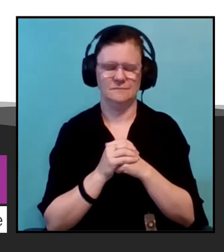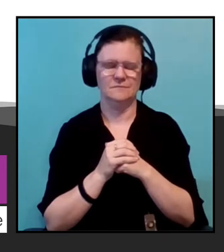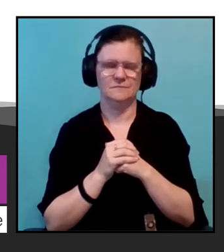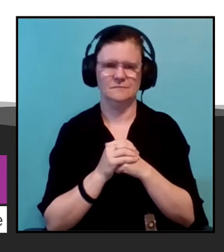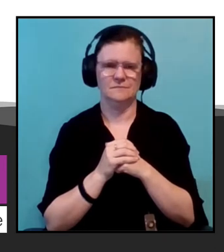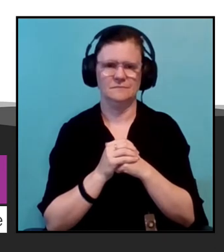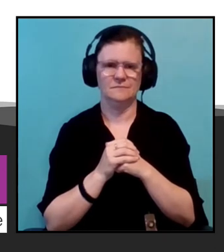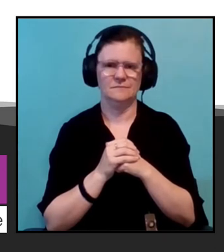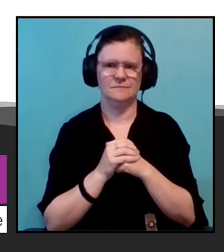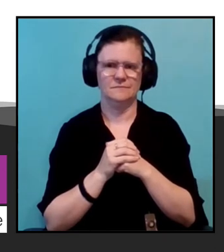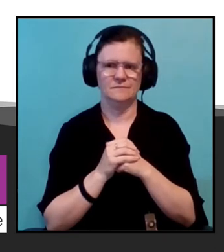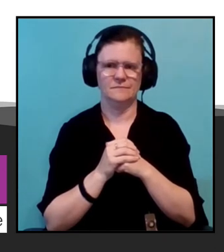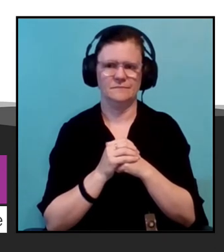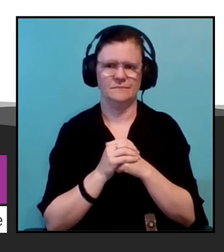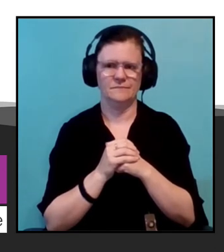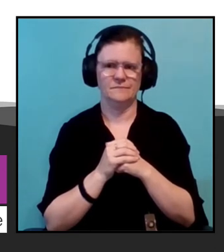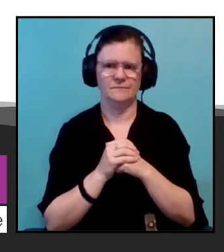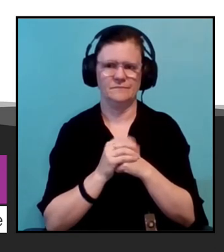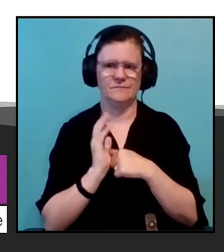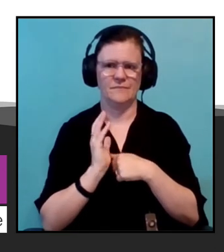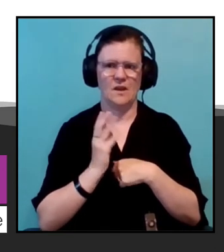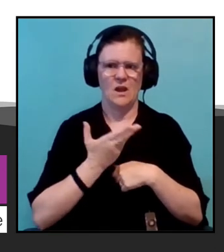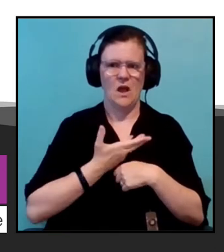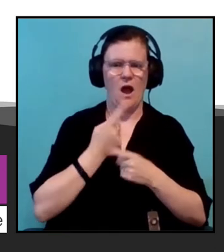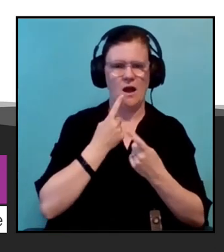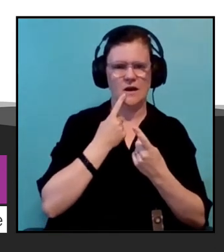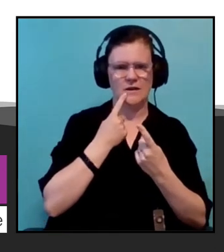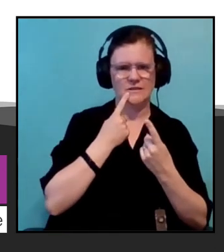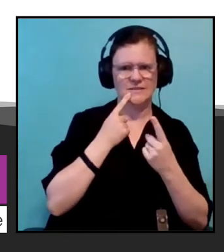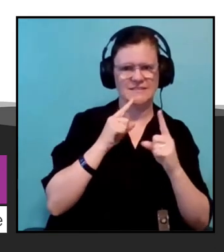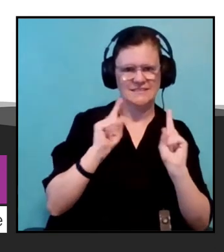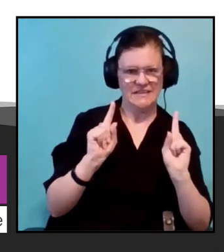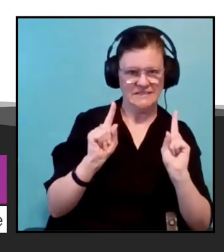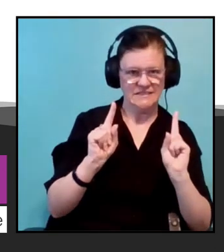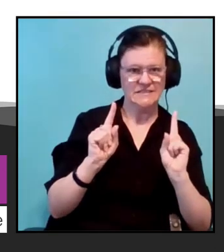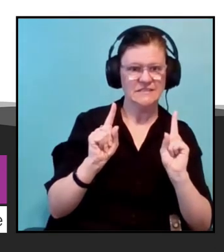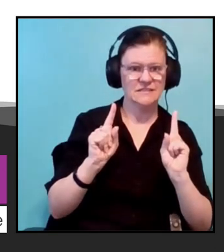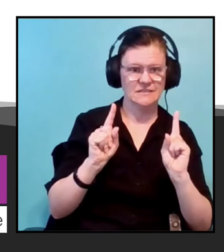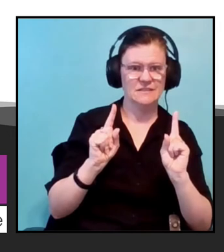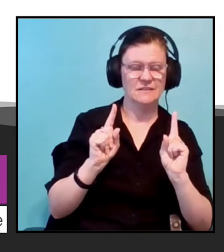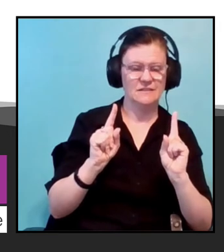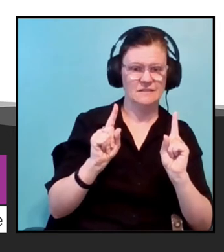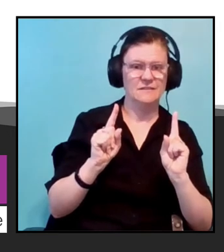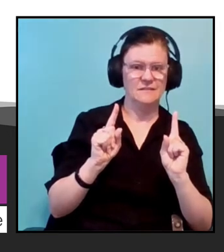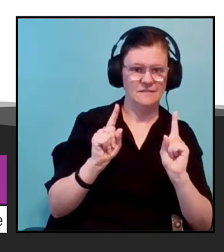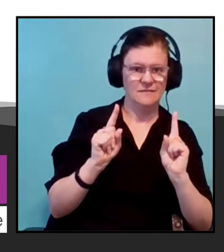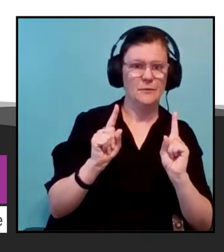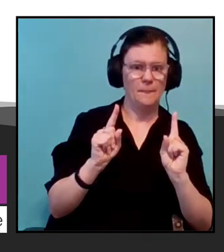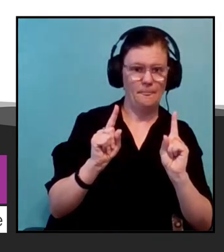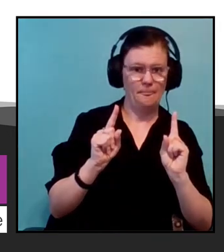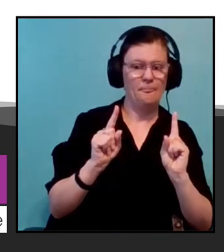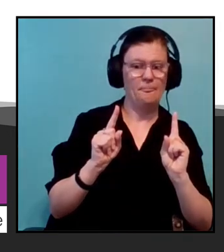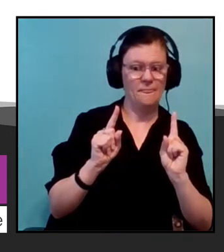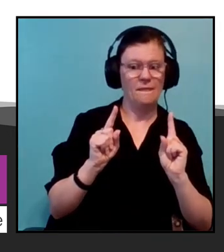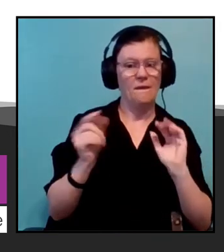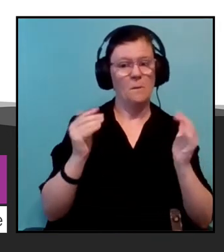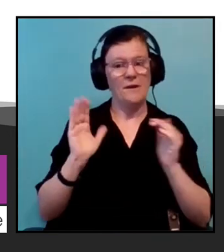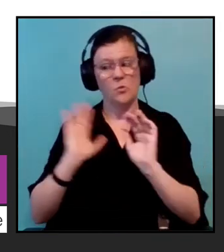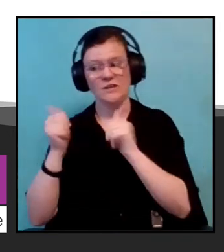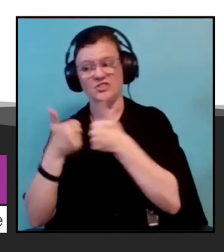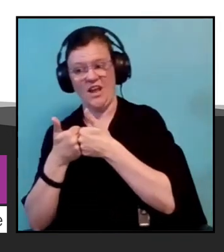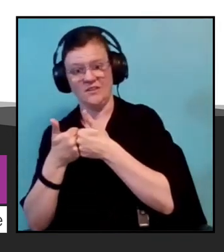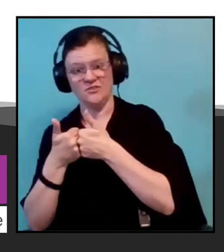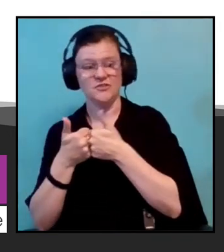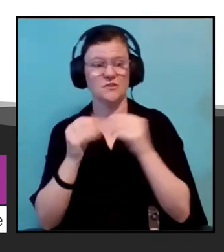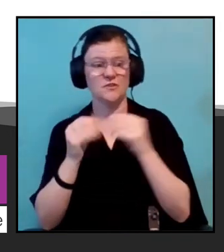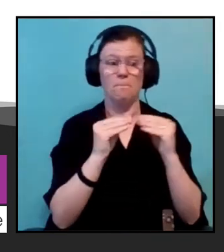So some of our successes, I feel like our successes actually outweigh some of our challenges. We